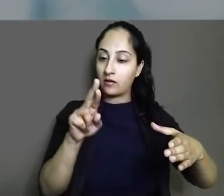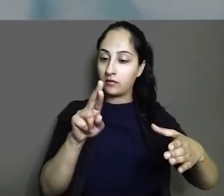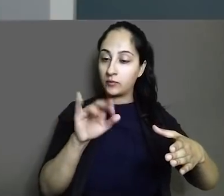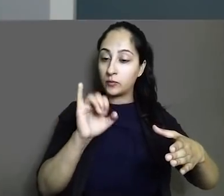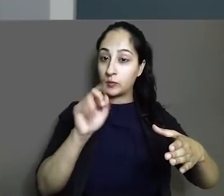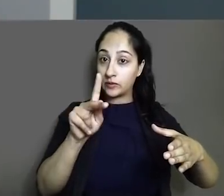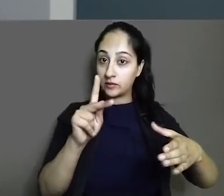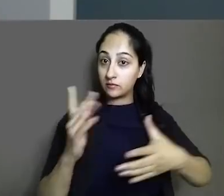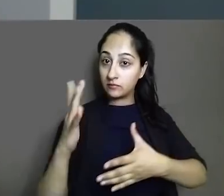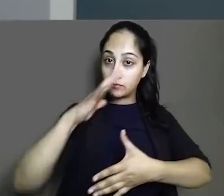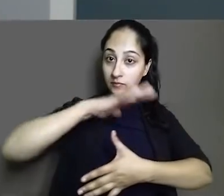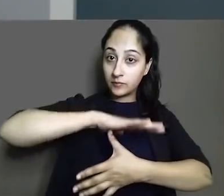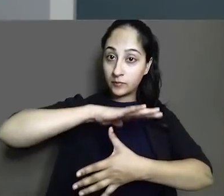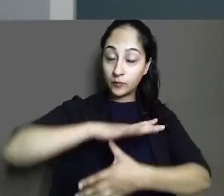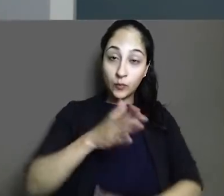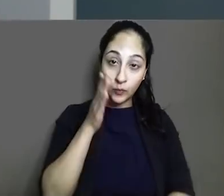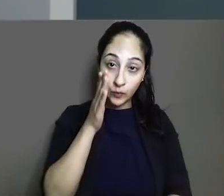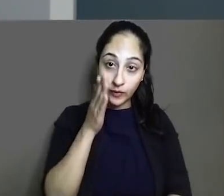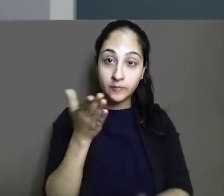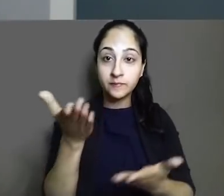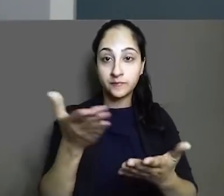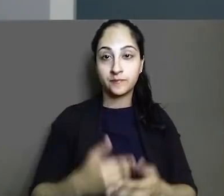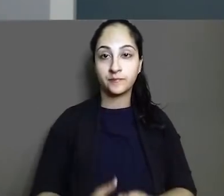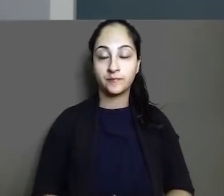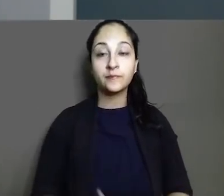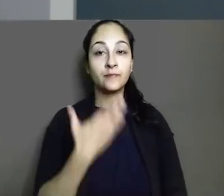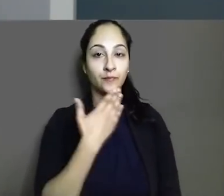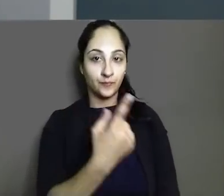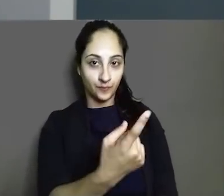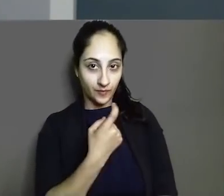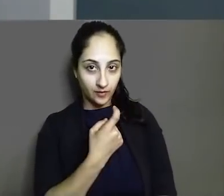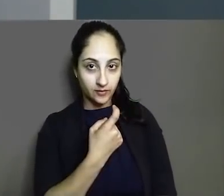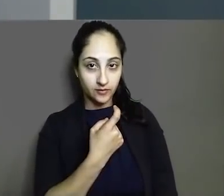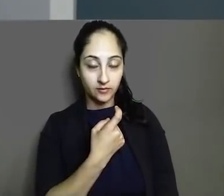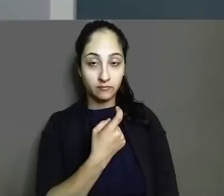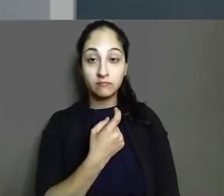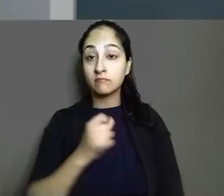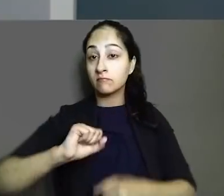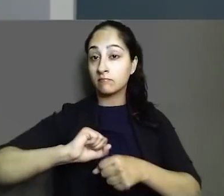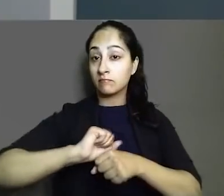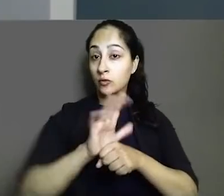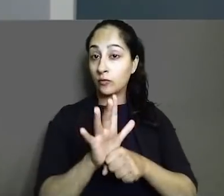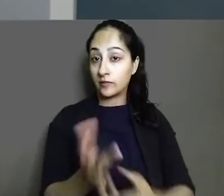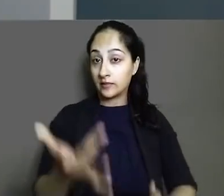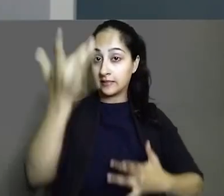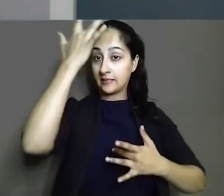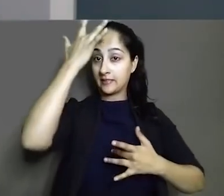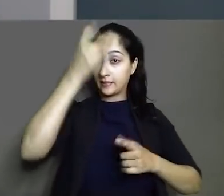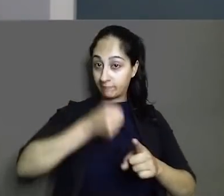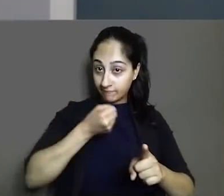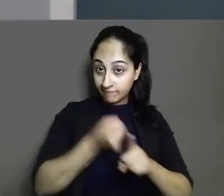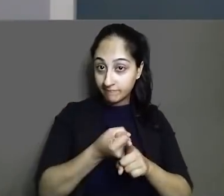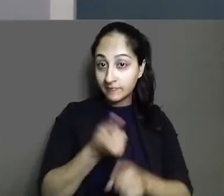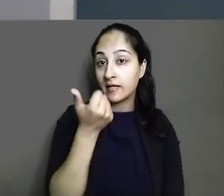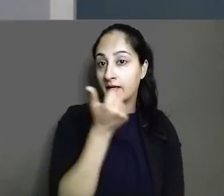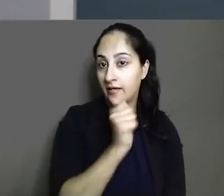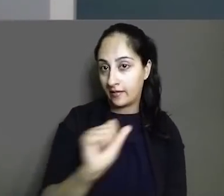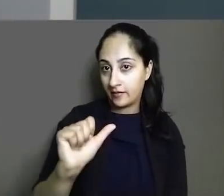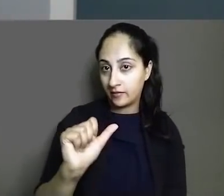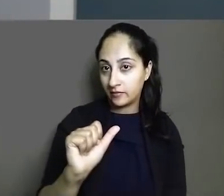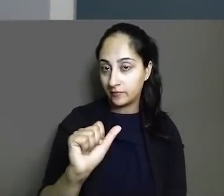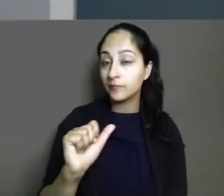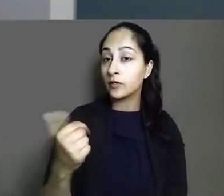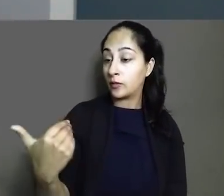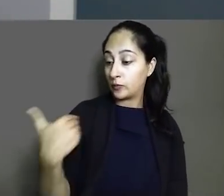you? Sure. Shahid, anybody can be infected with the virus and become sick. I mean, as of this